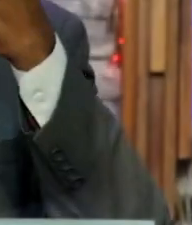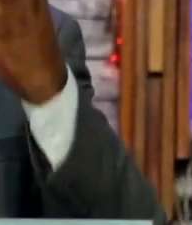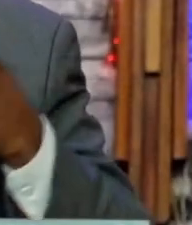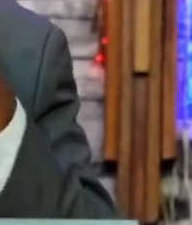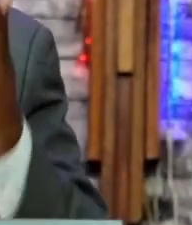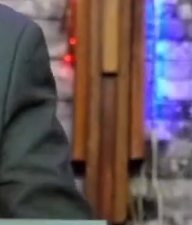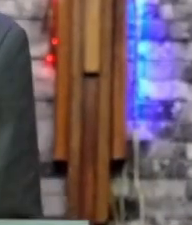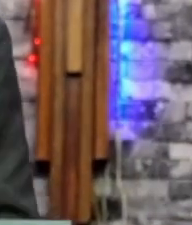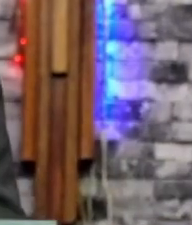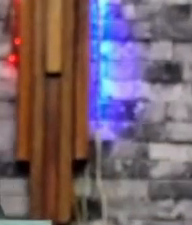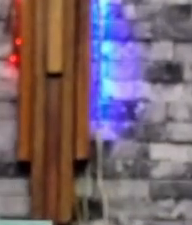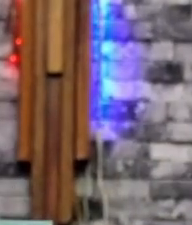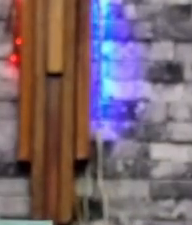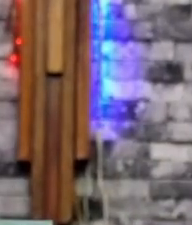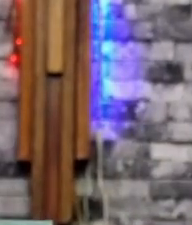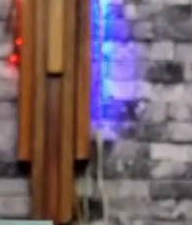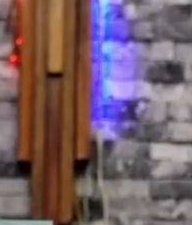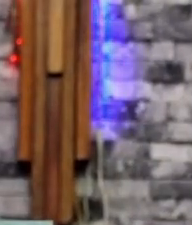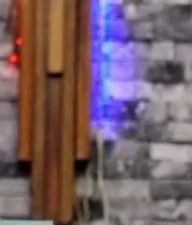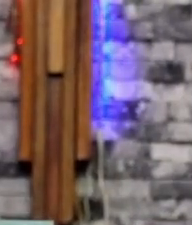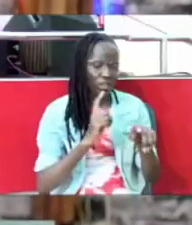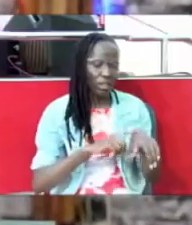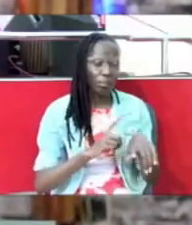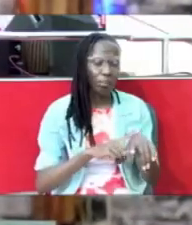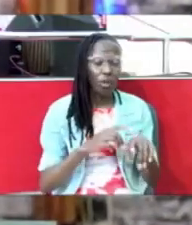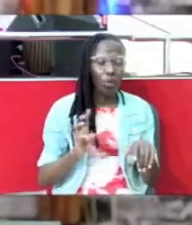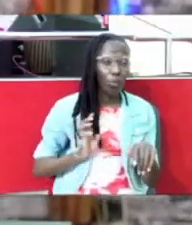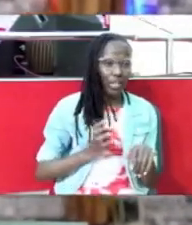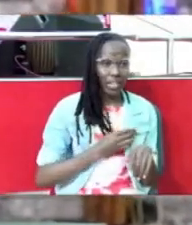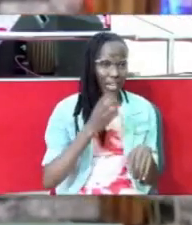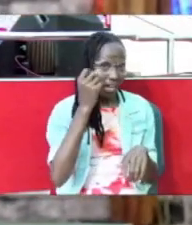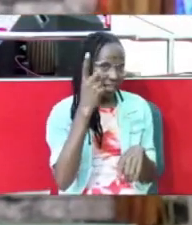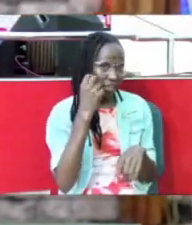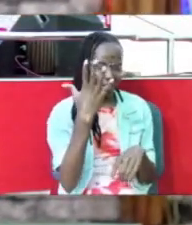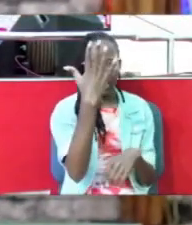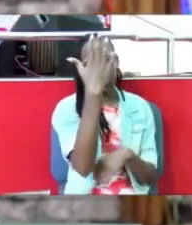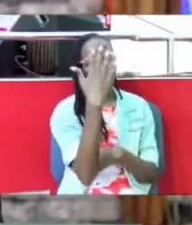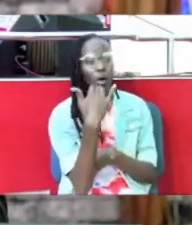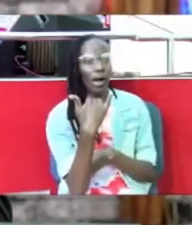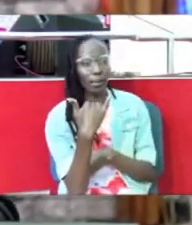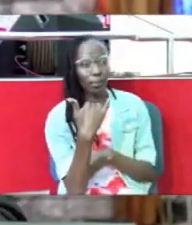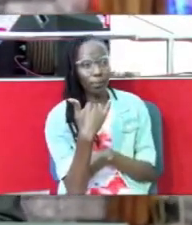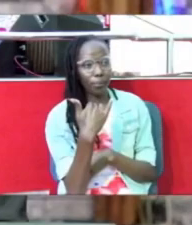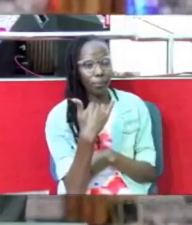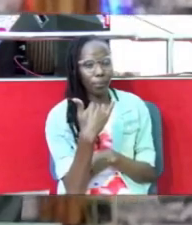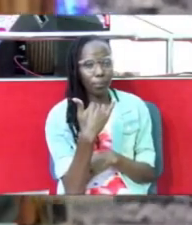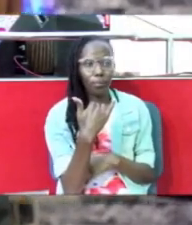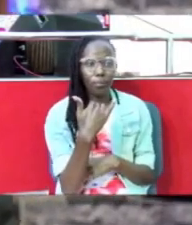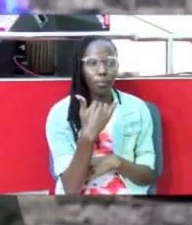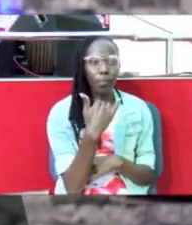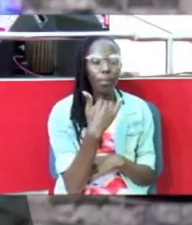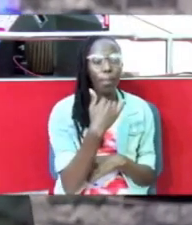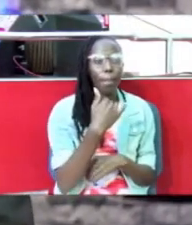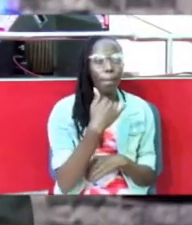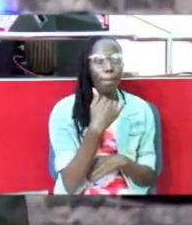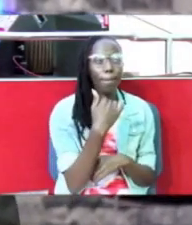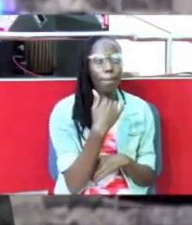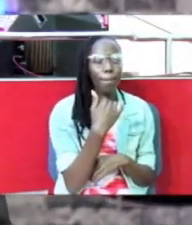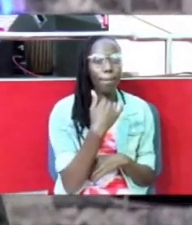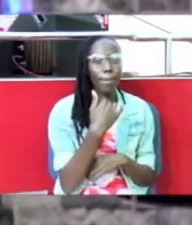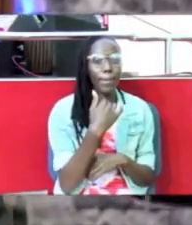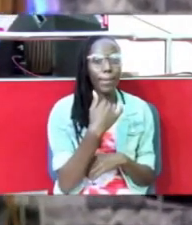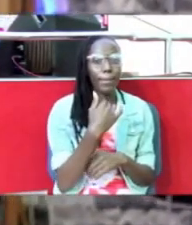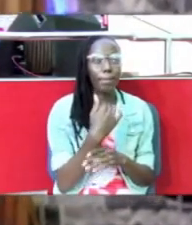we understand the why. Hiyo ni kumaanisha kwamba mtazamo wetu unabadilika wakati tunaona jukumu